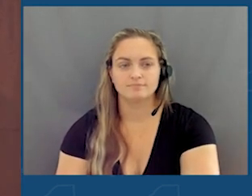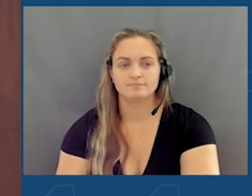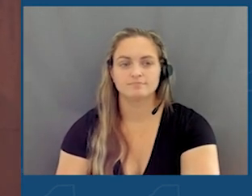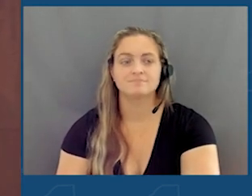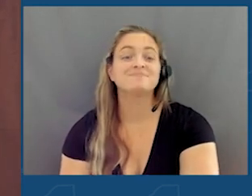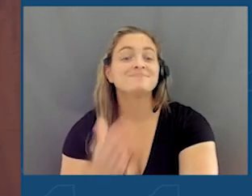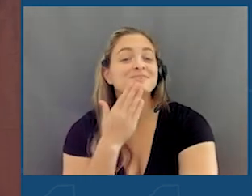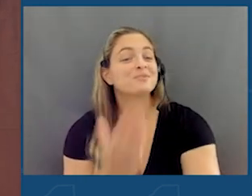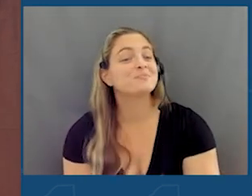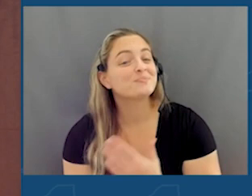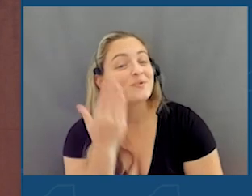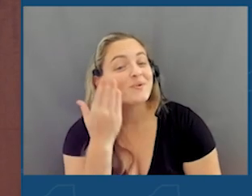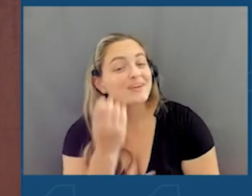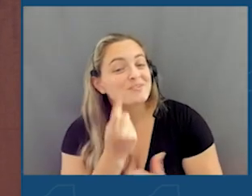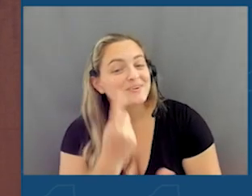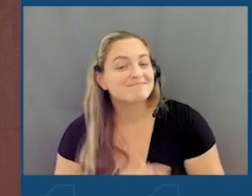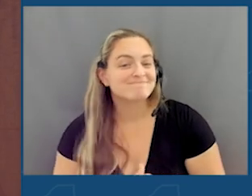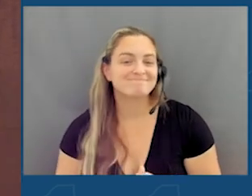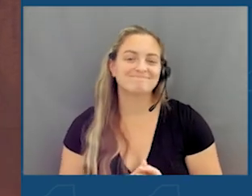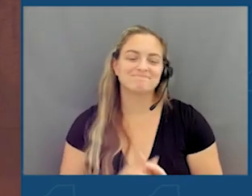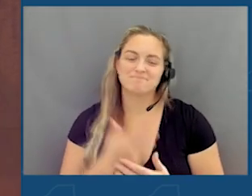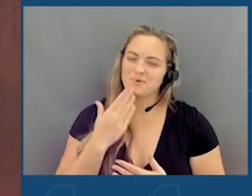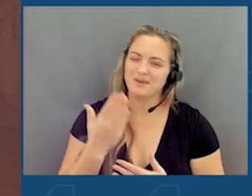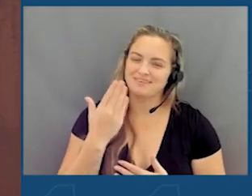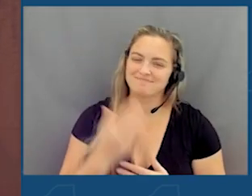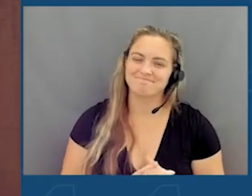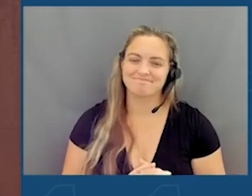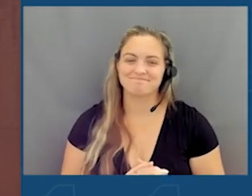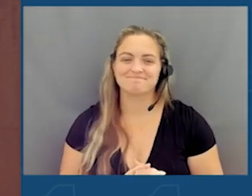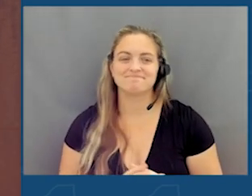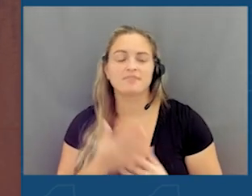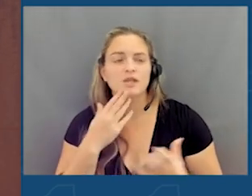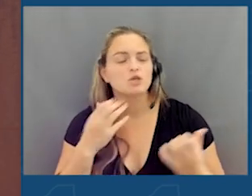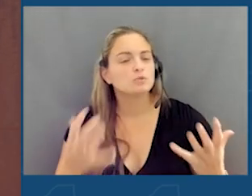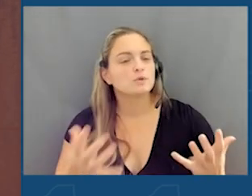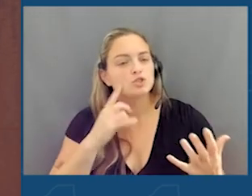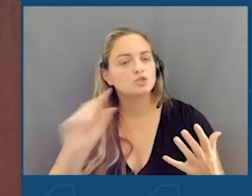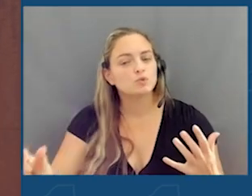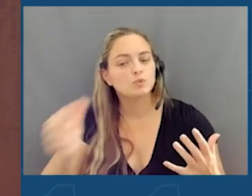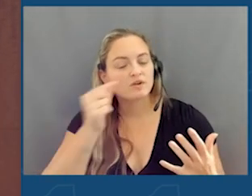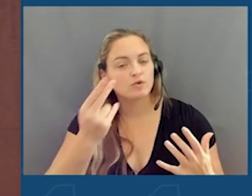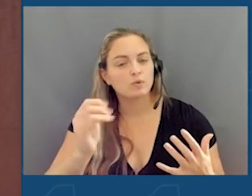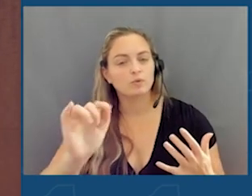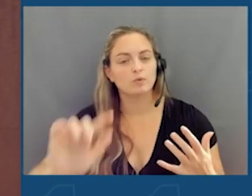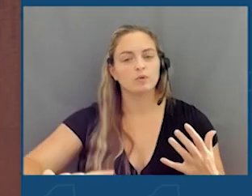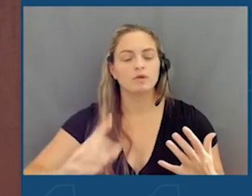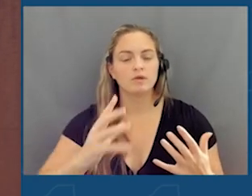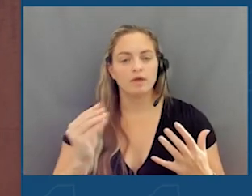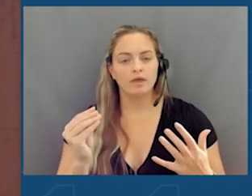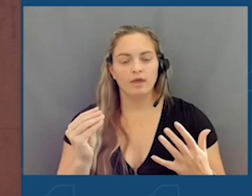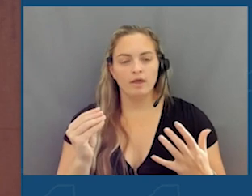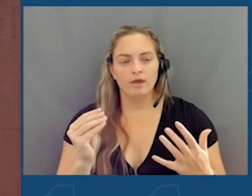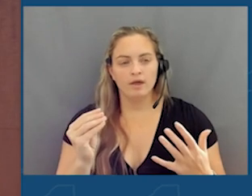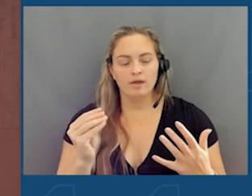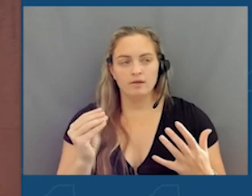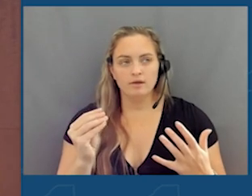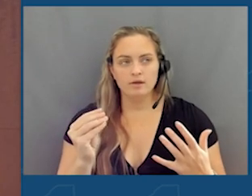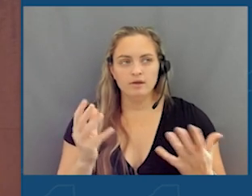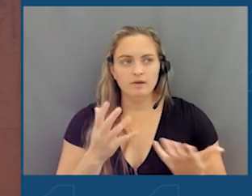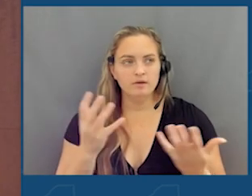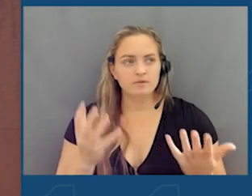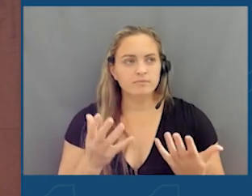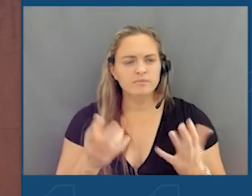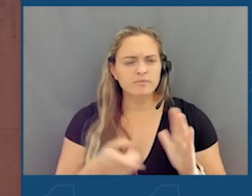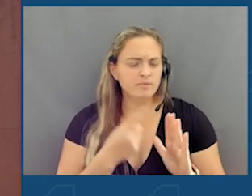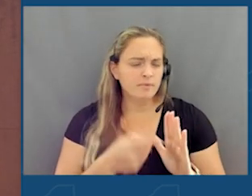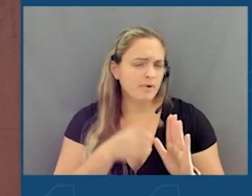Good morning, everyone. And of course, thank you so much to Governor Hochul and to, sometimes I